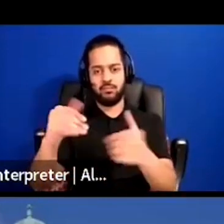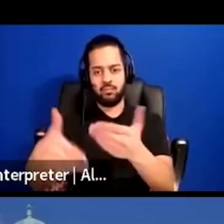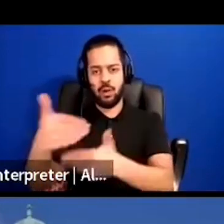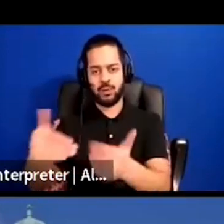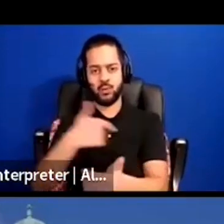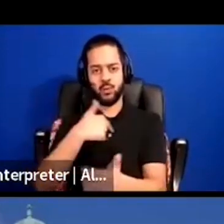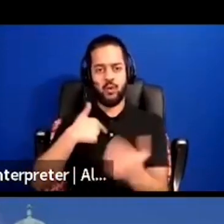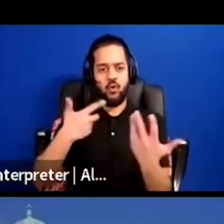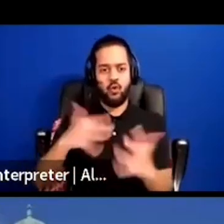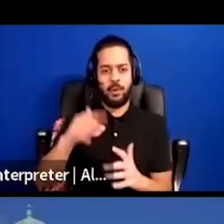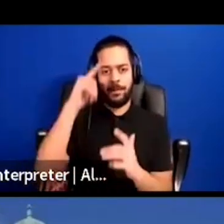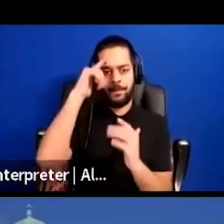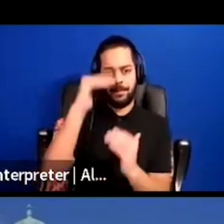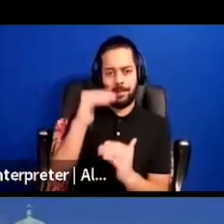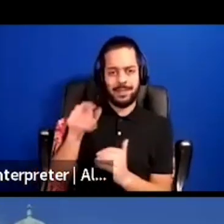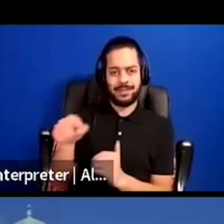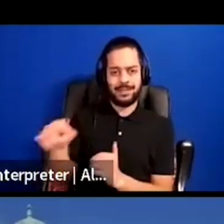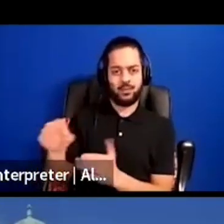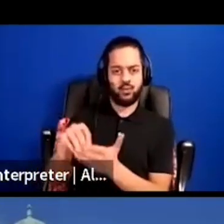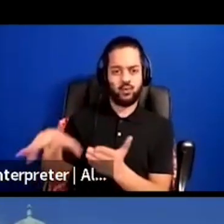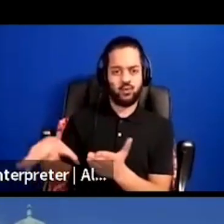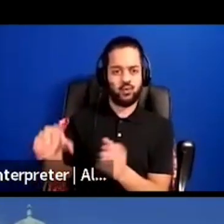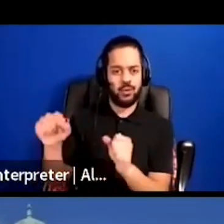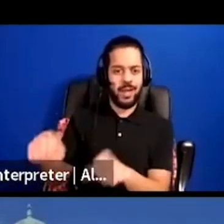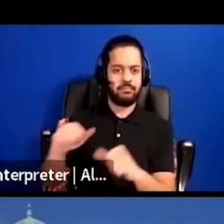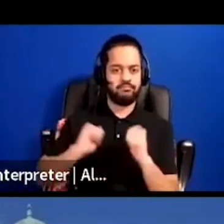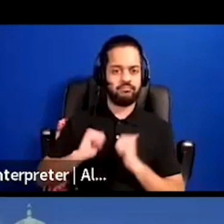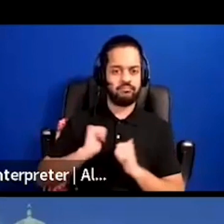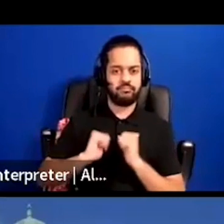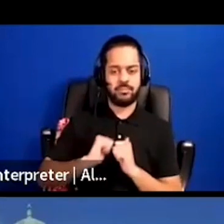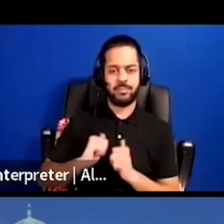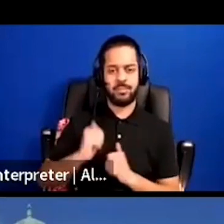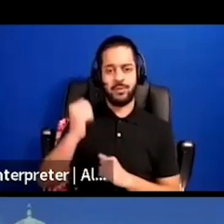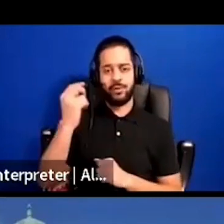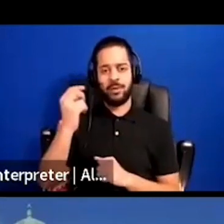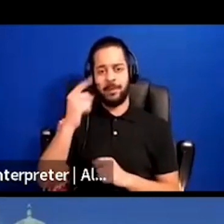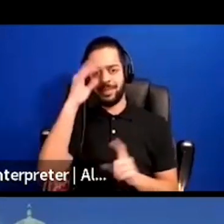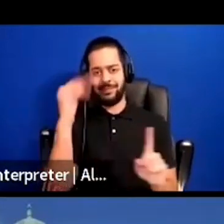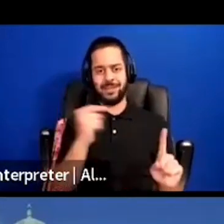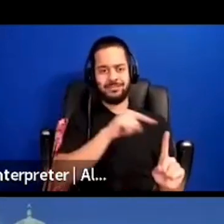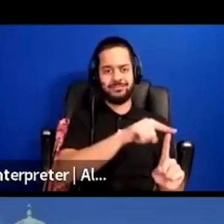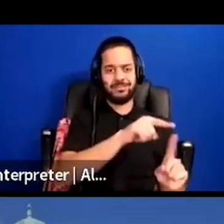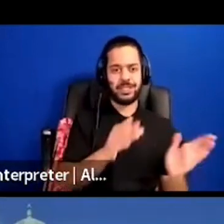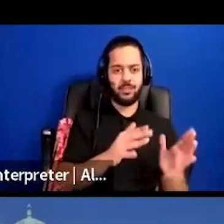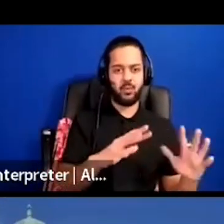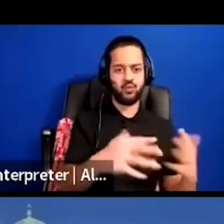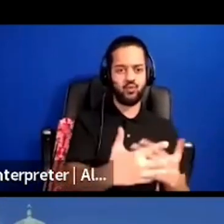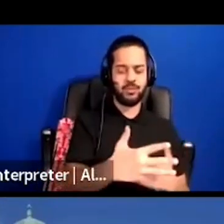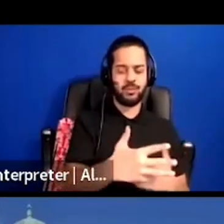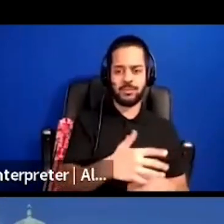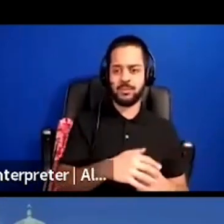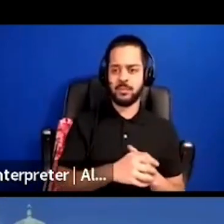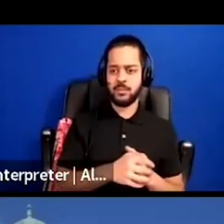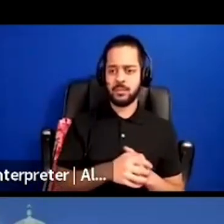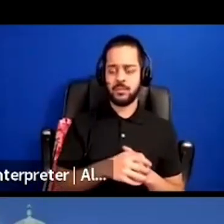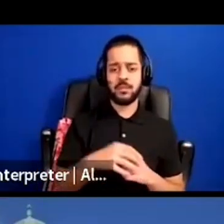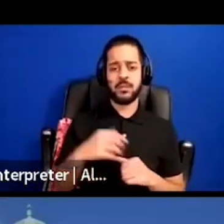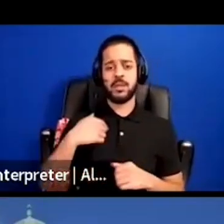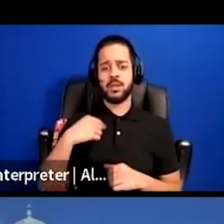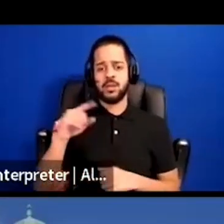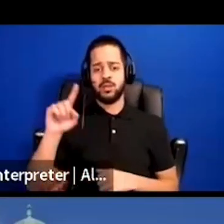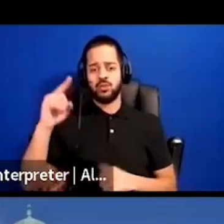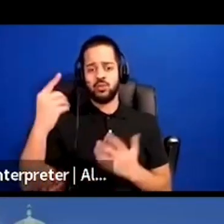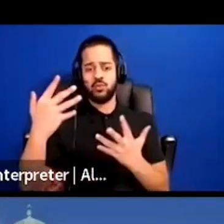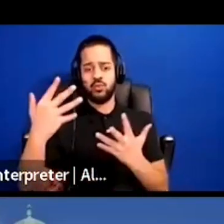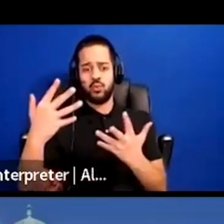we had a small group that was 10 students or 8 students. I just want to jump in and piggyback